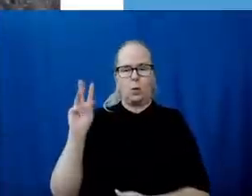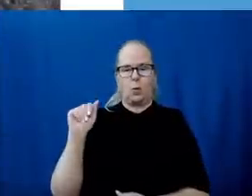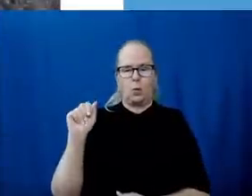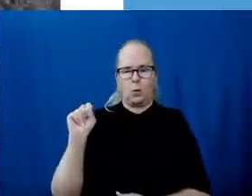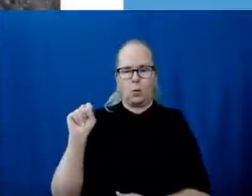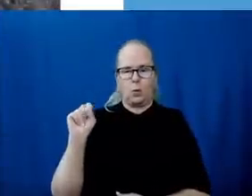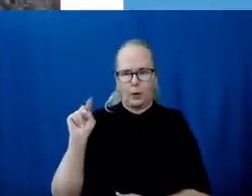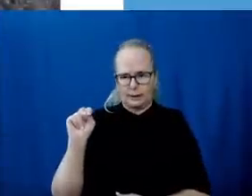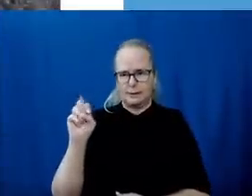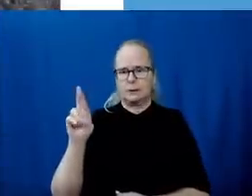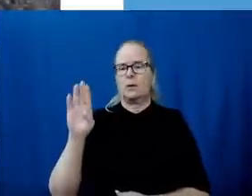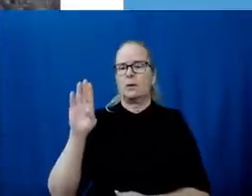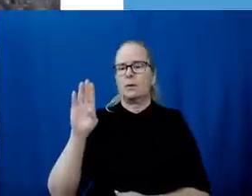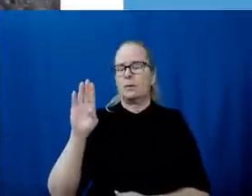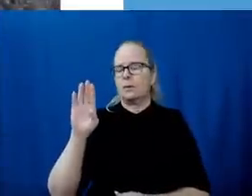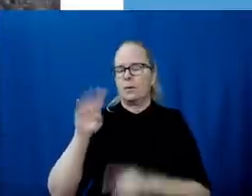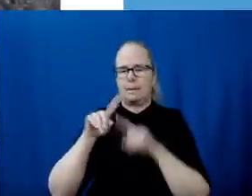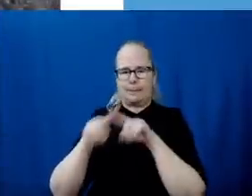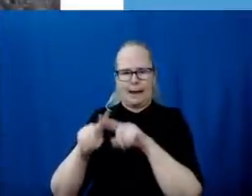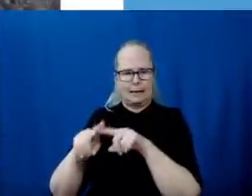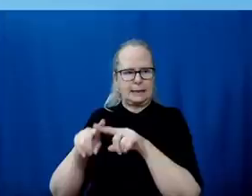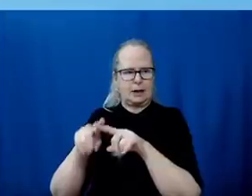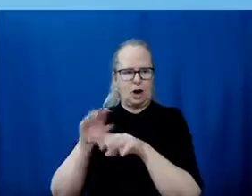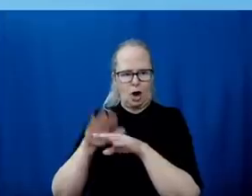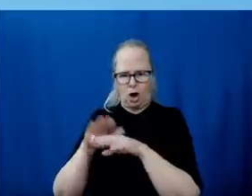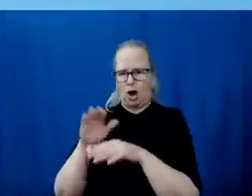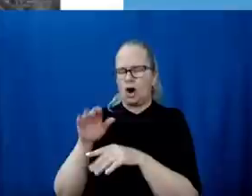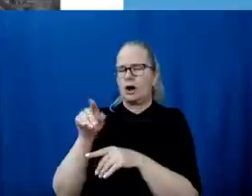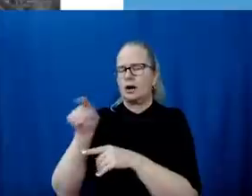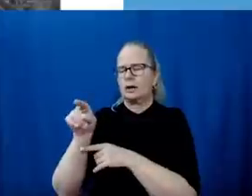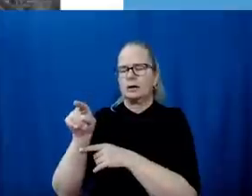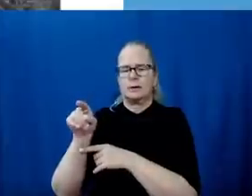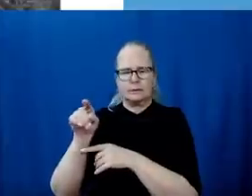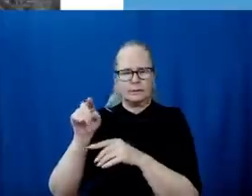So what is wastewater-based epidemiology? Well,